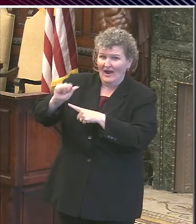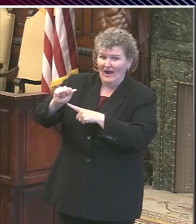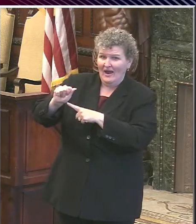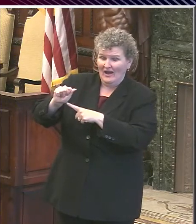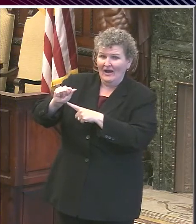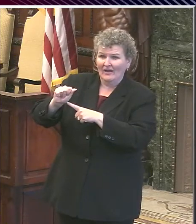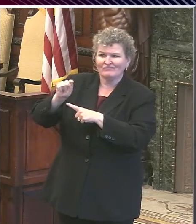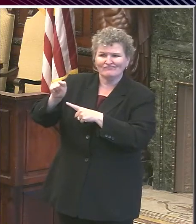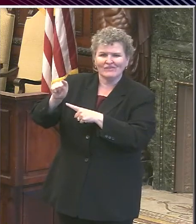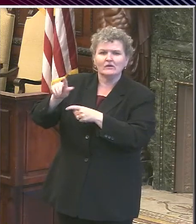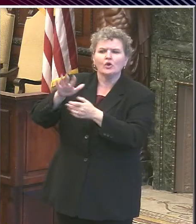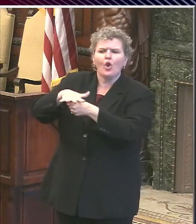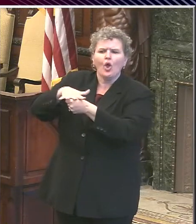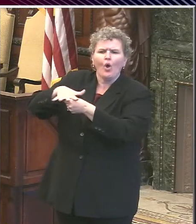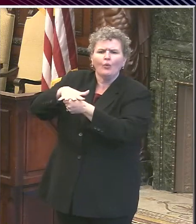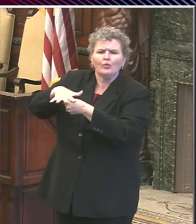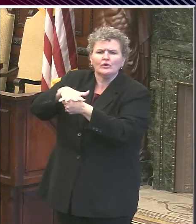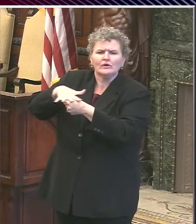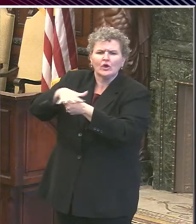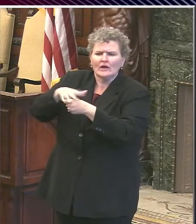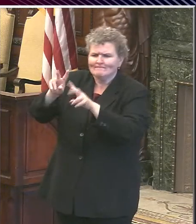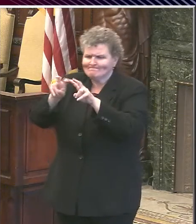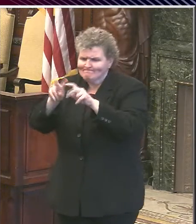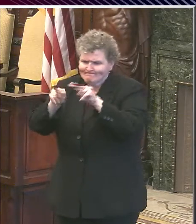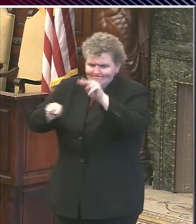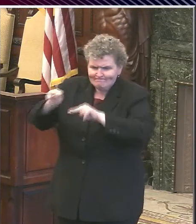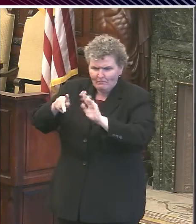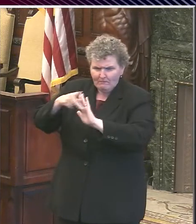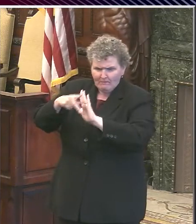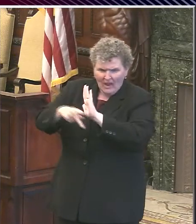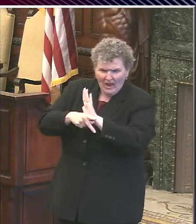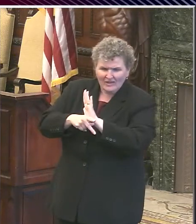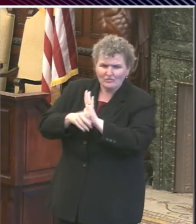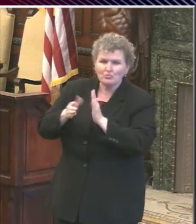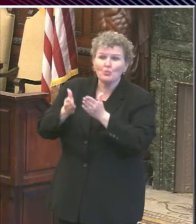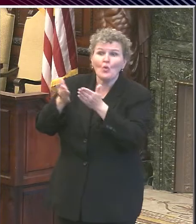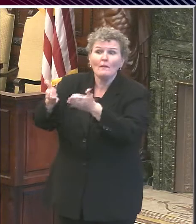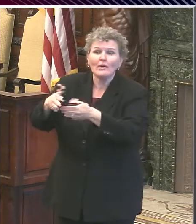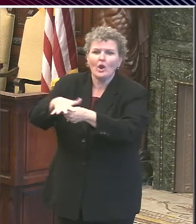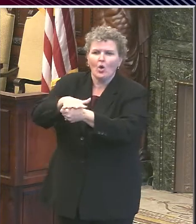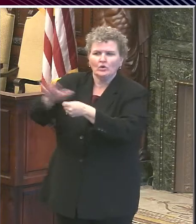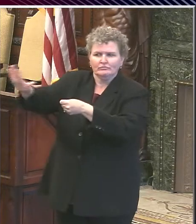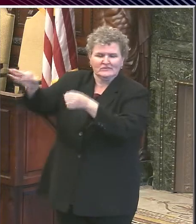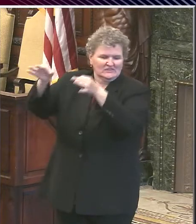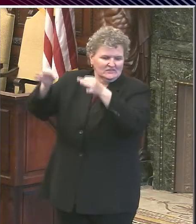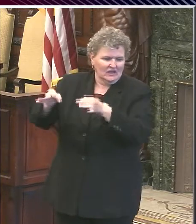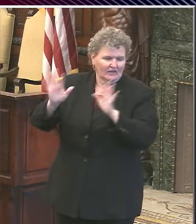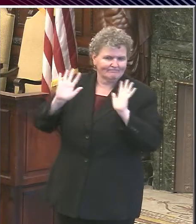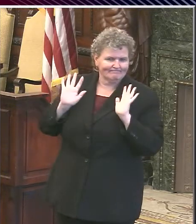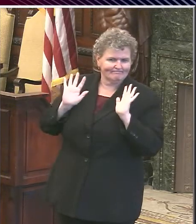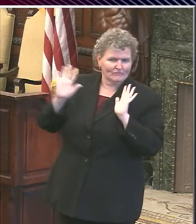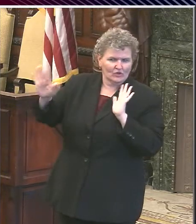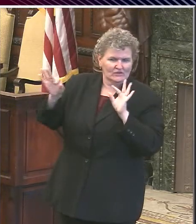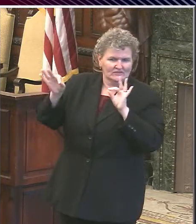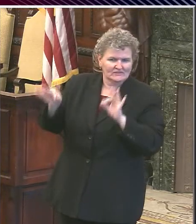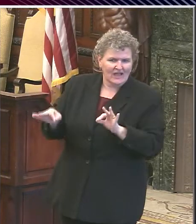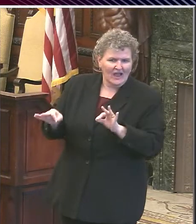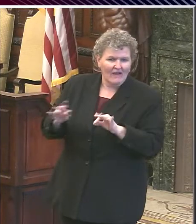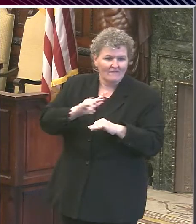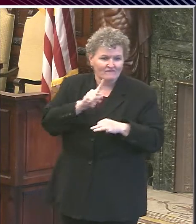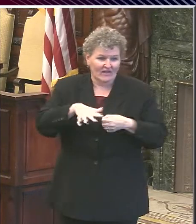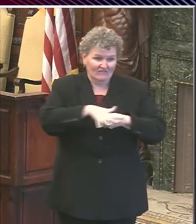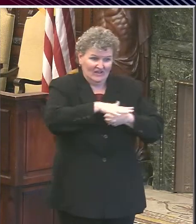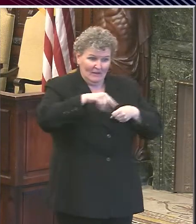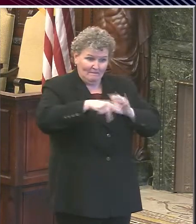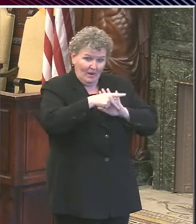PIAA, had its own policy that it put out recommending that this would be a local decision. So after internal review, Philadelphia had developed its